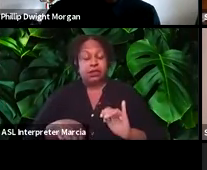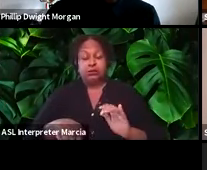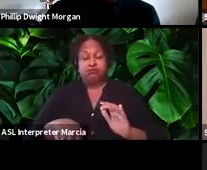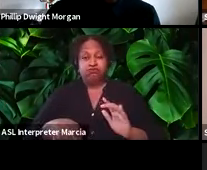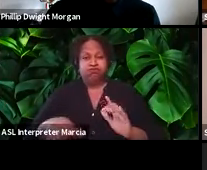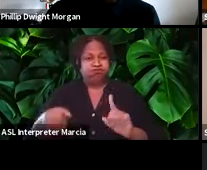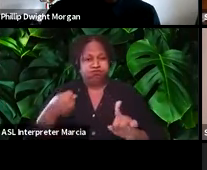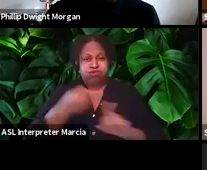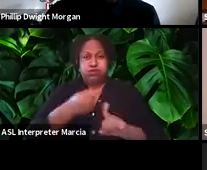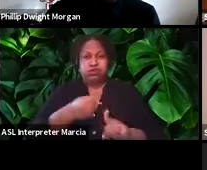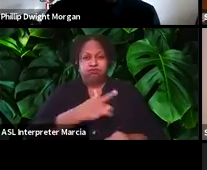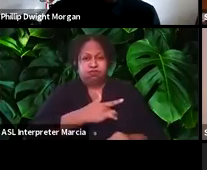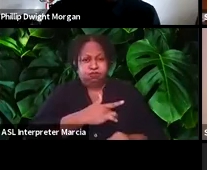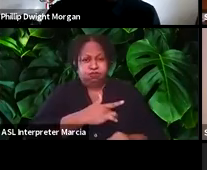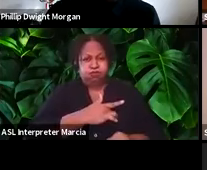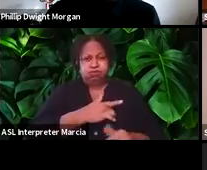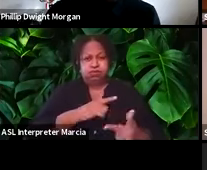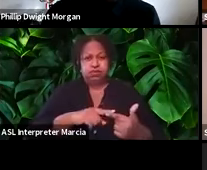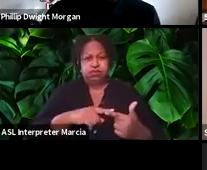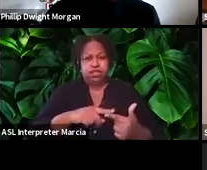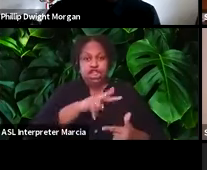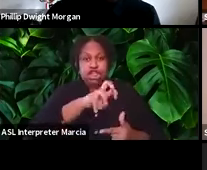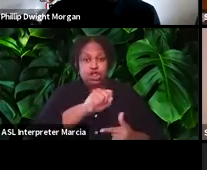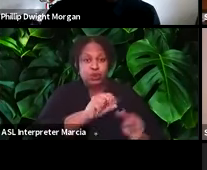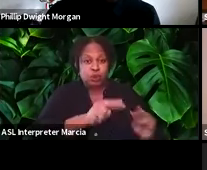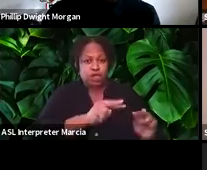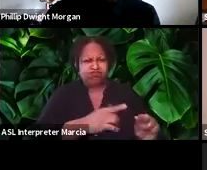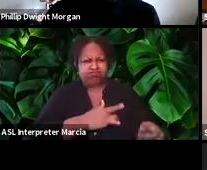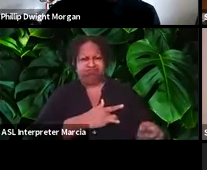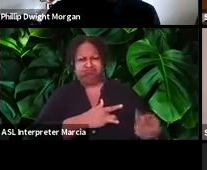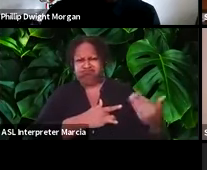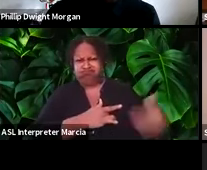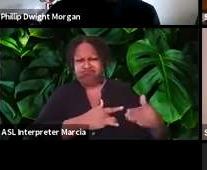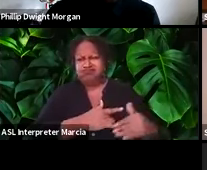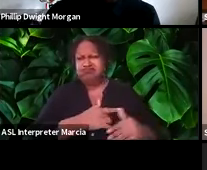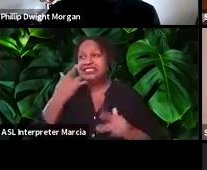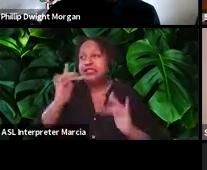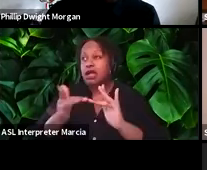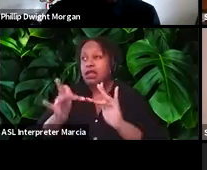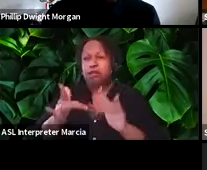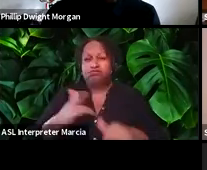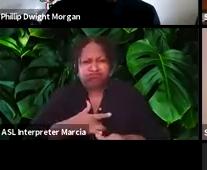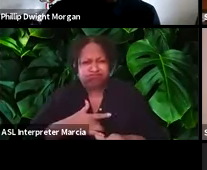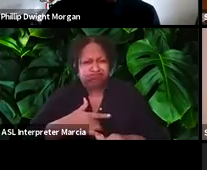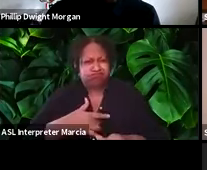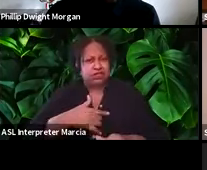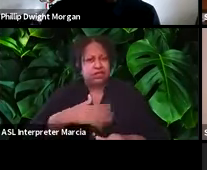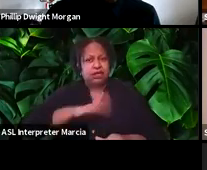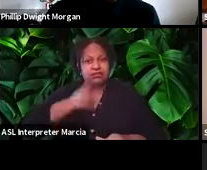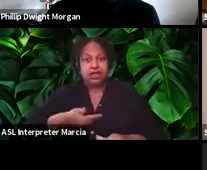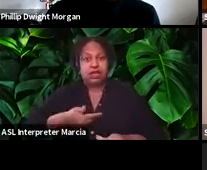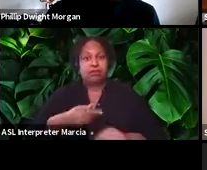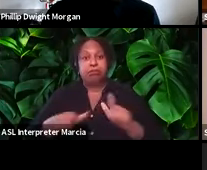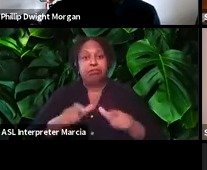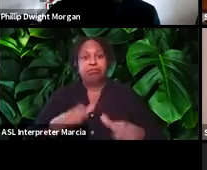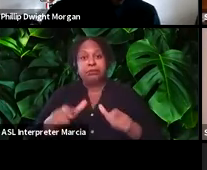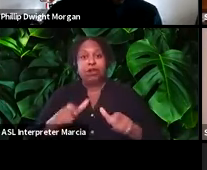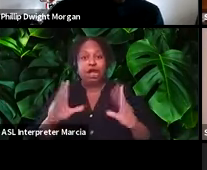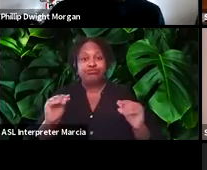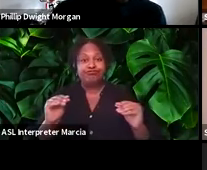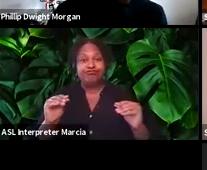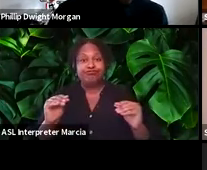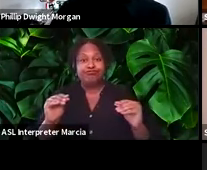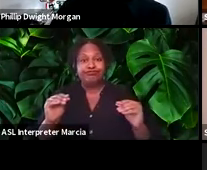something I saw in the news or something I saw online, and nobody was talking about it. And I was just